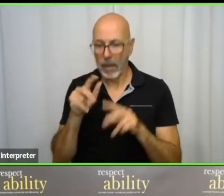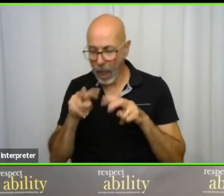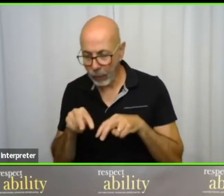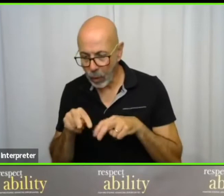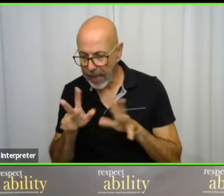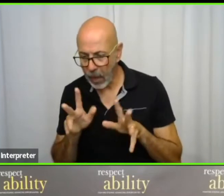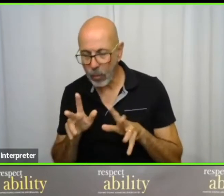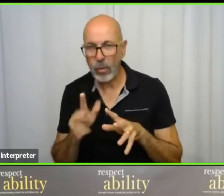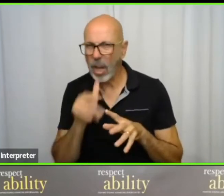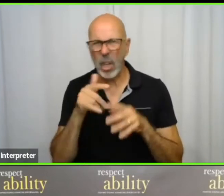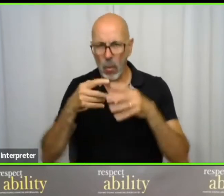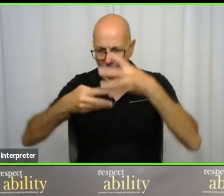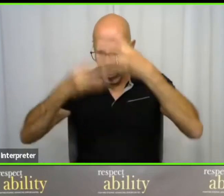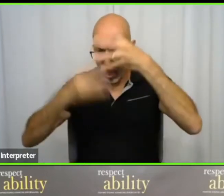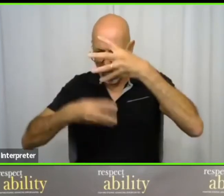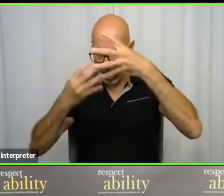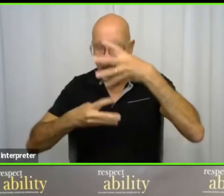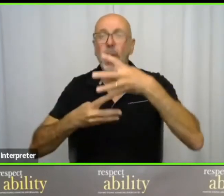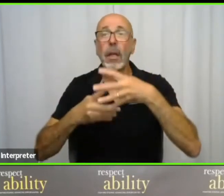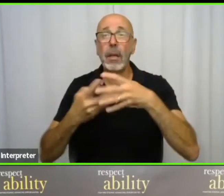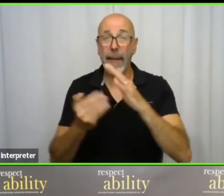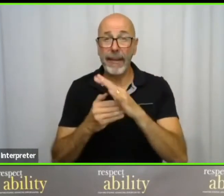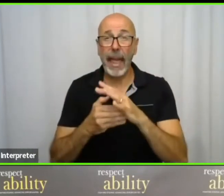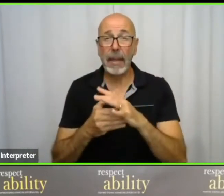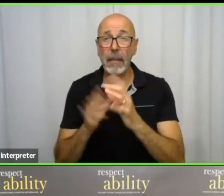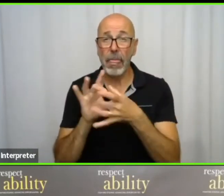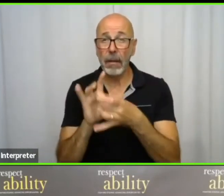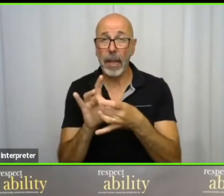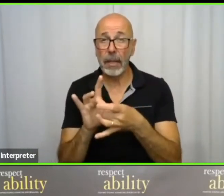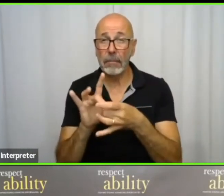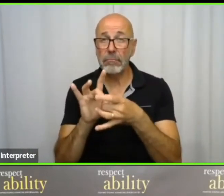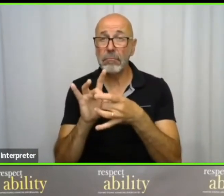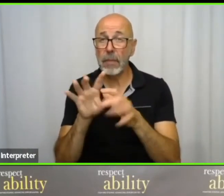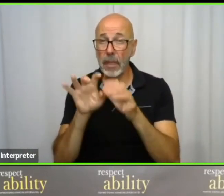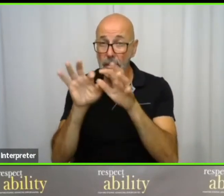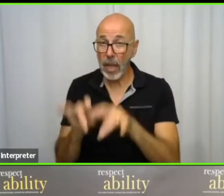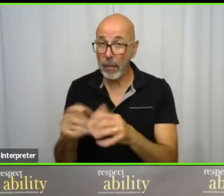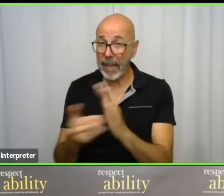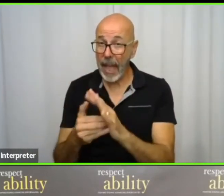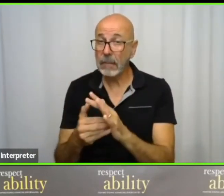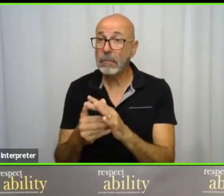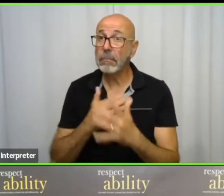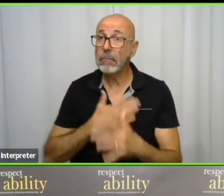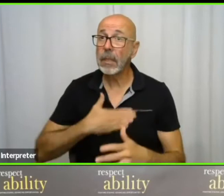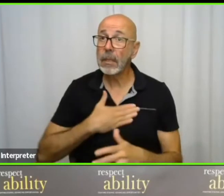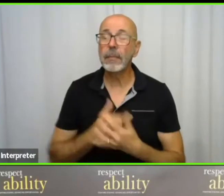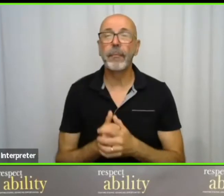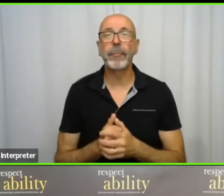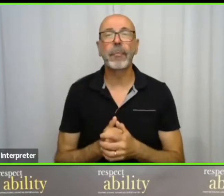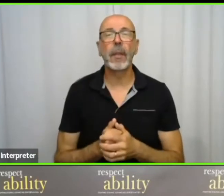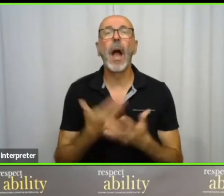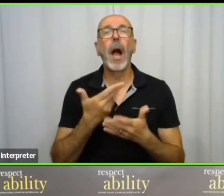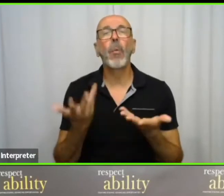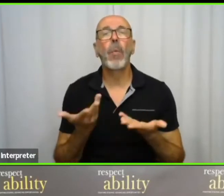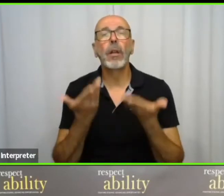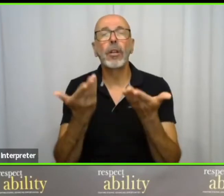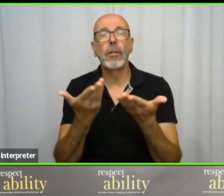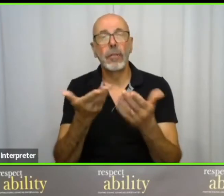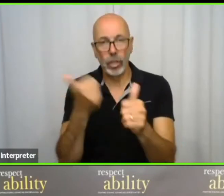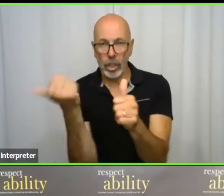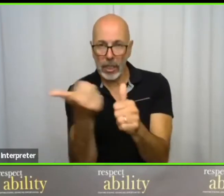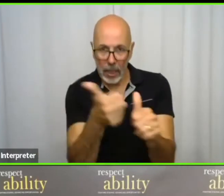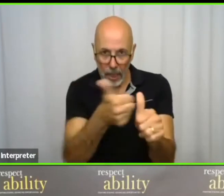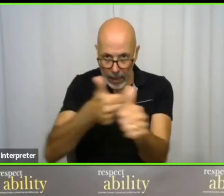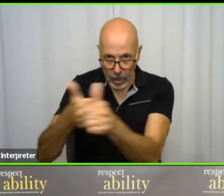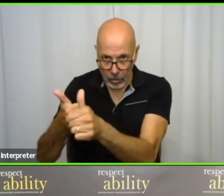to scroll through, Philip, can you put it one more time right in there? Yep. And so I want to encourage each of you